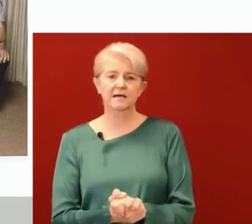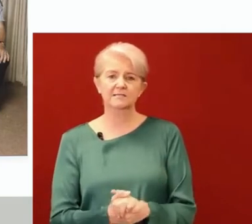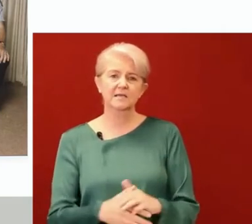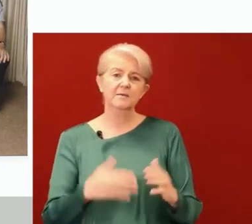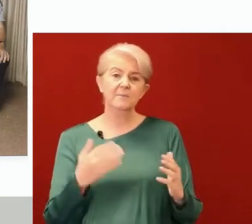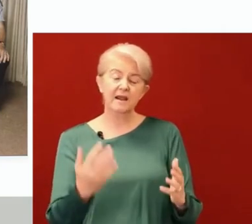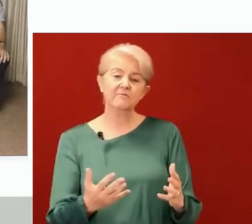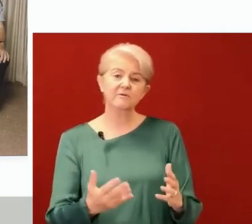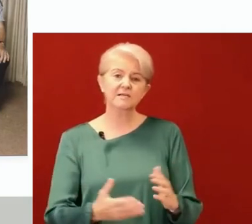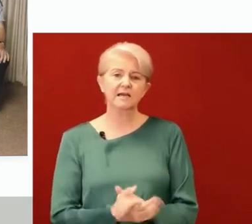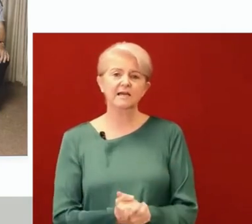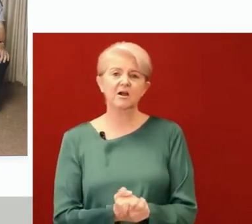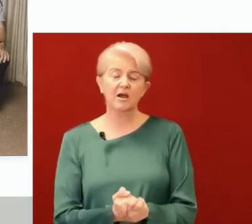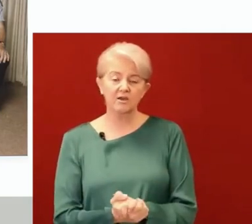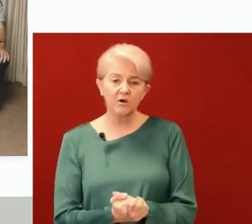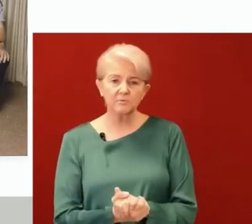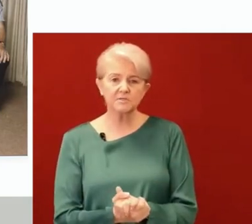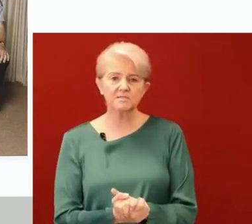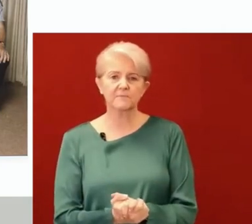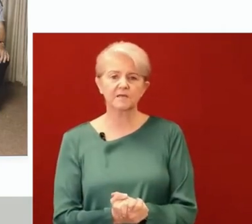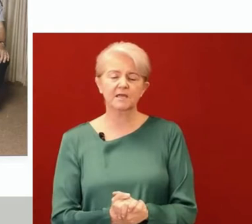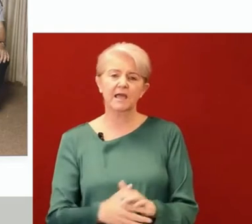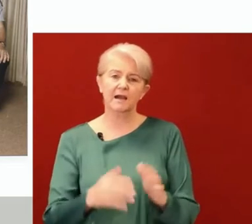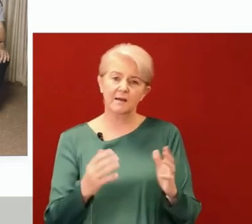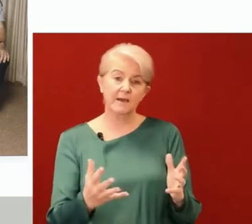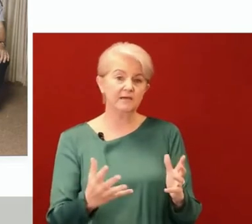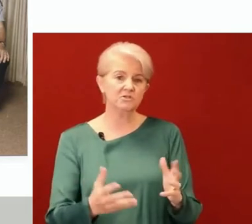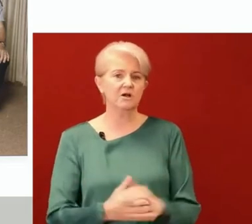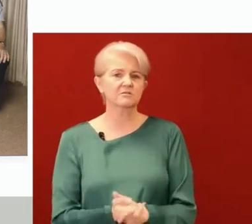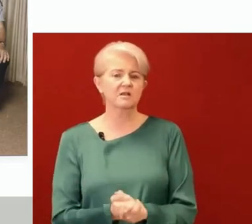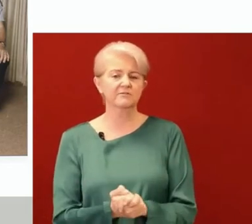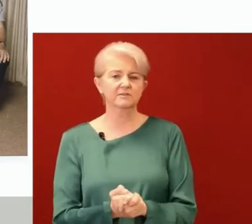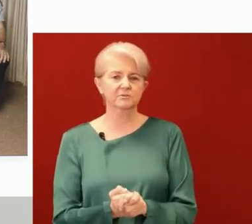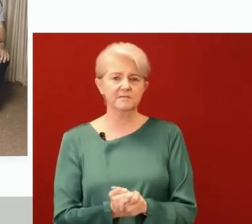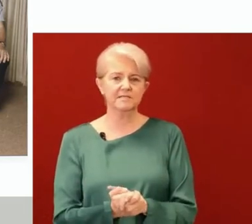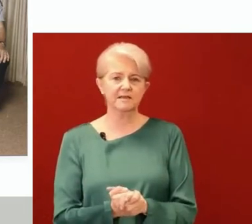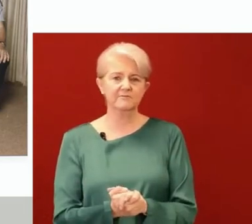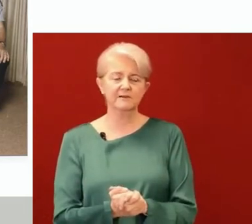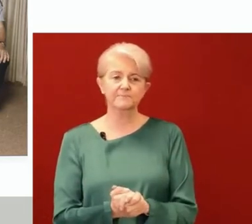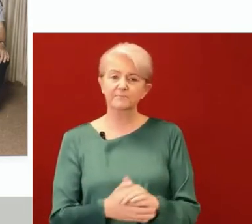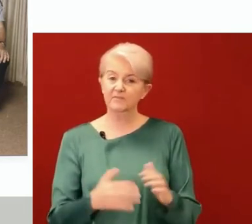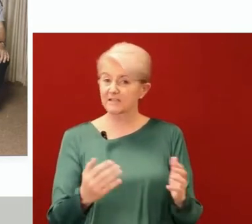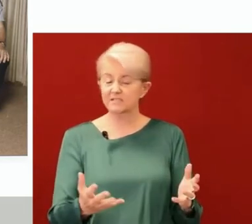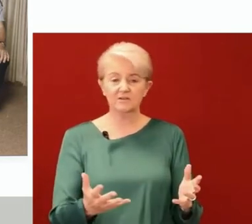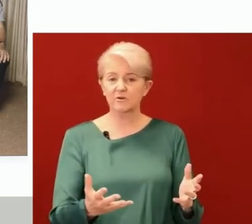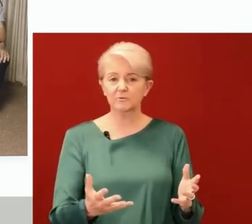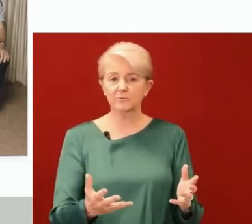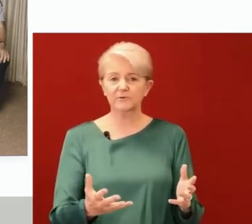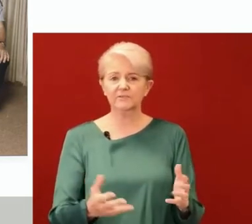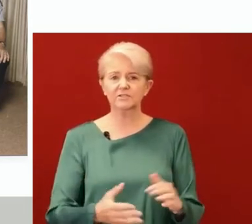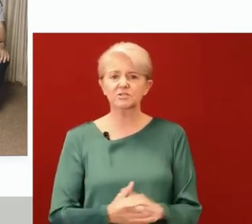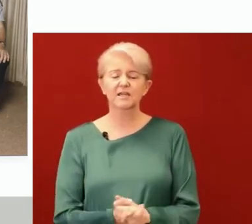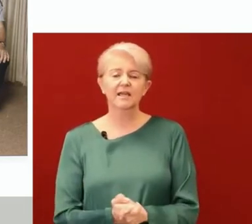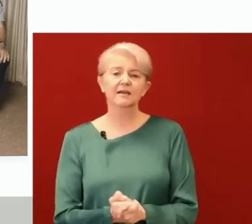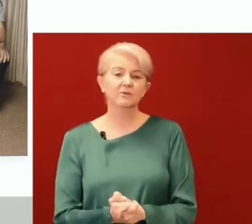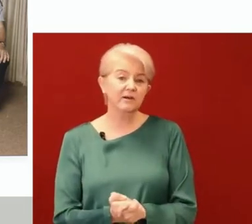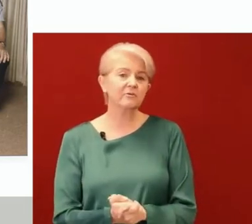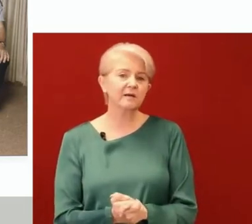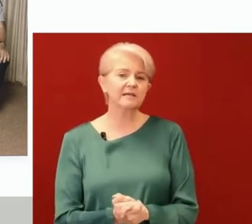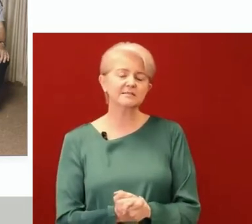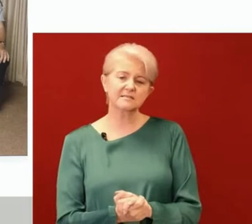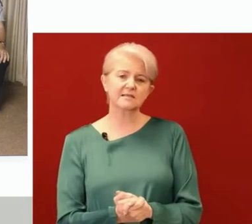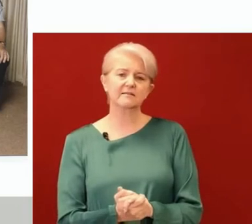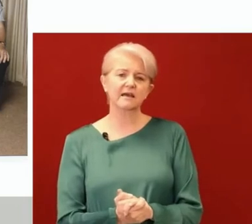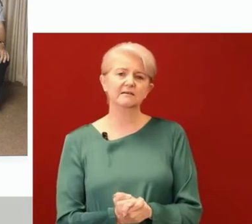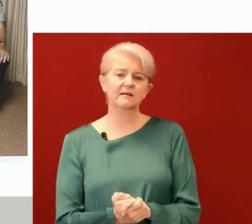behind bars, but every day I accomplished something and I made a child's life a little bit safer. That's an incredible privilege, and not